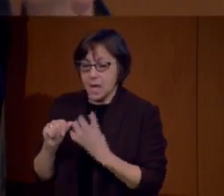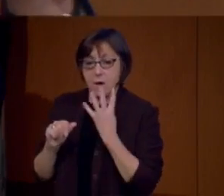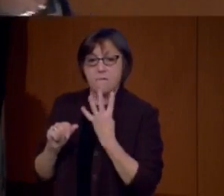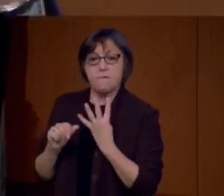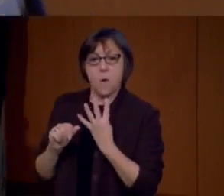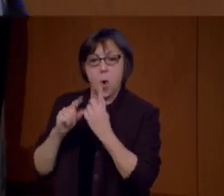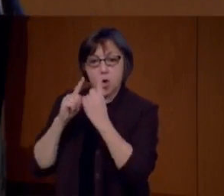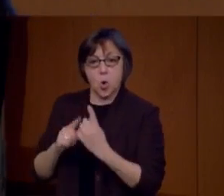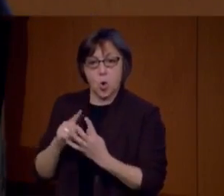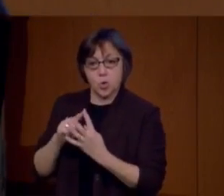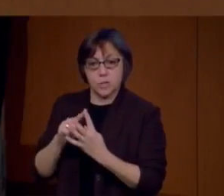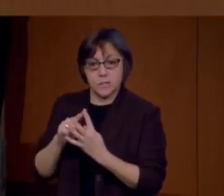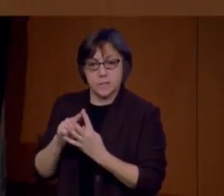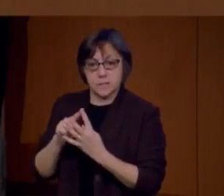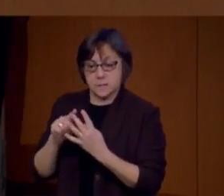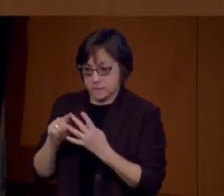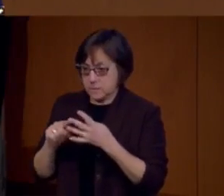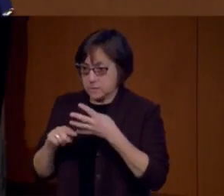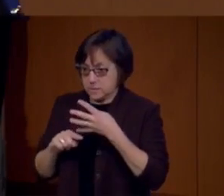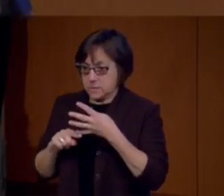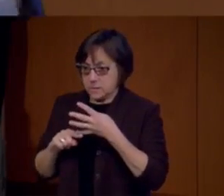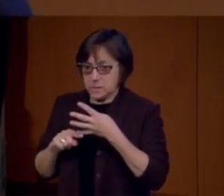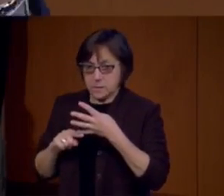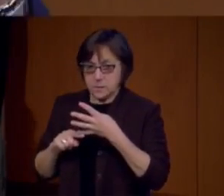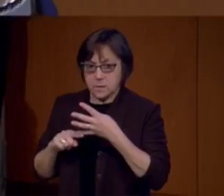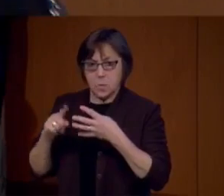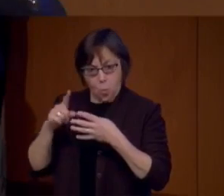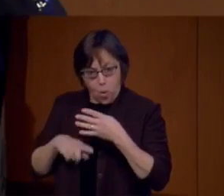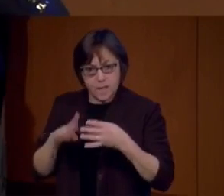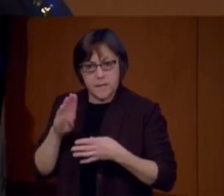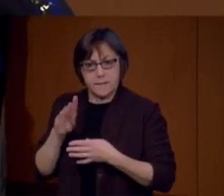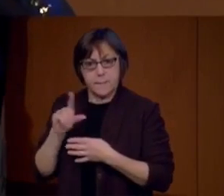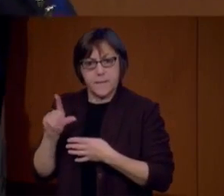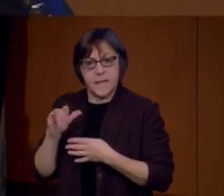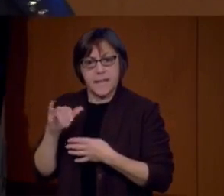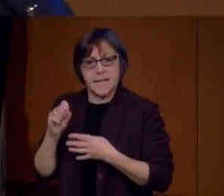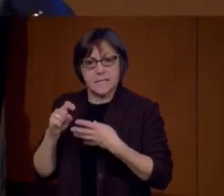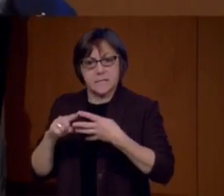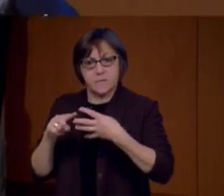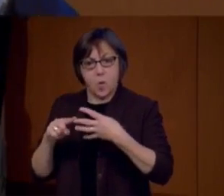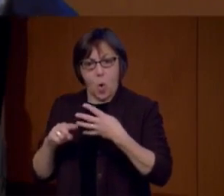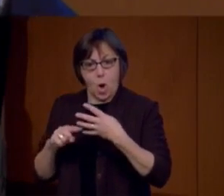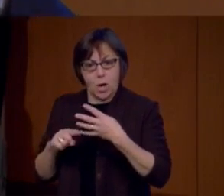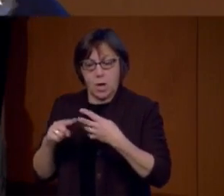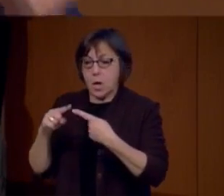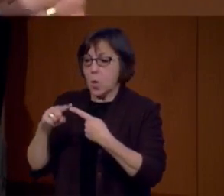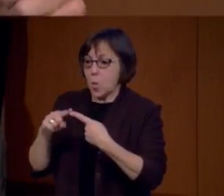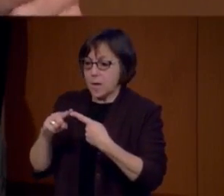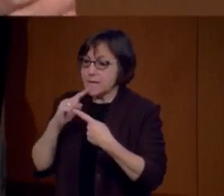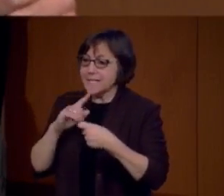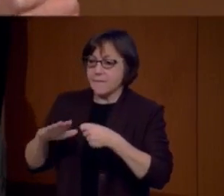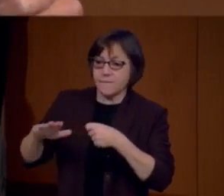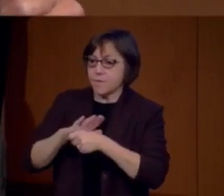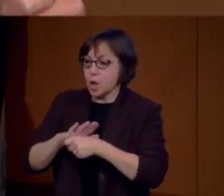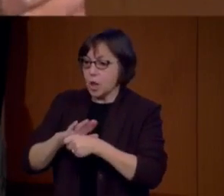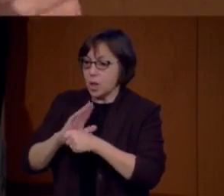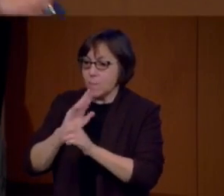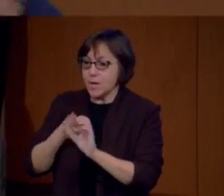goals stated in law of what this bill is to do. One is full